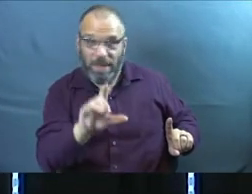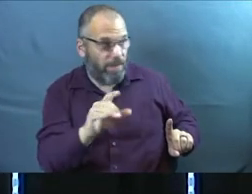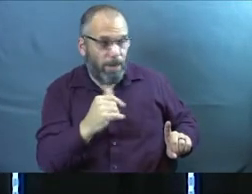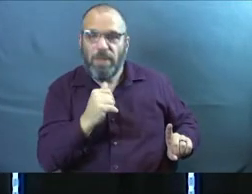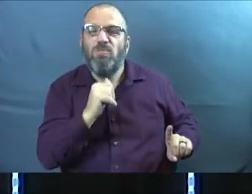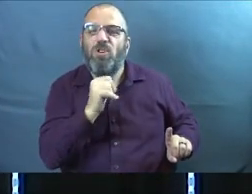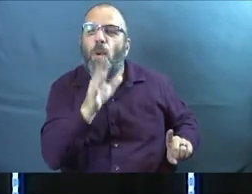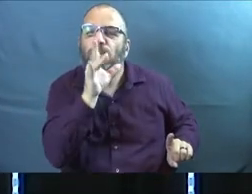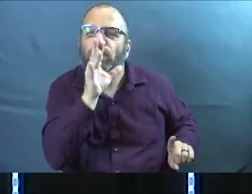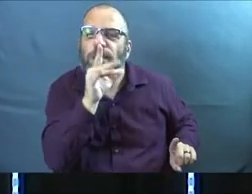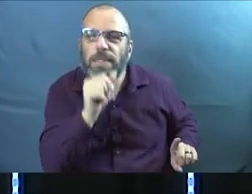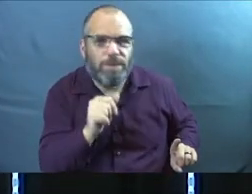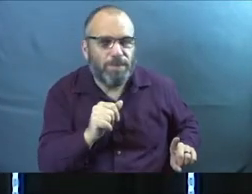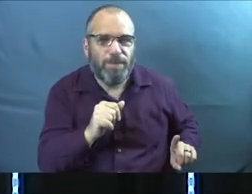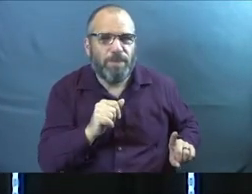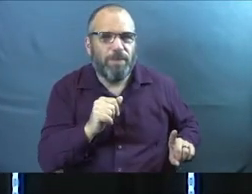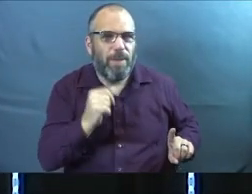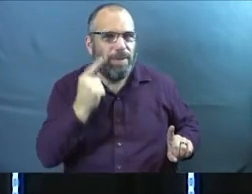it out loud.